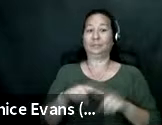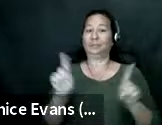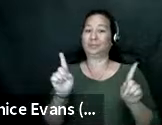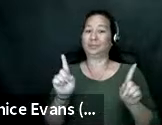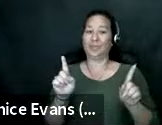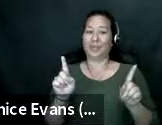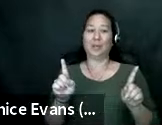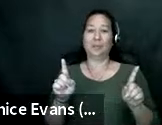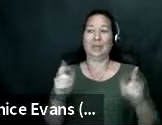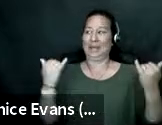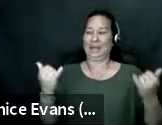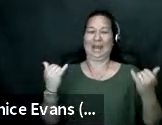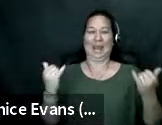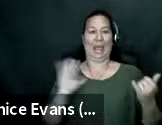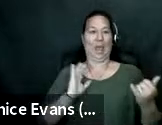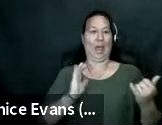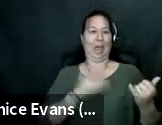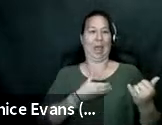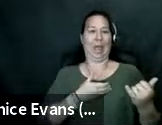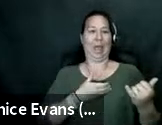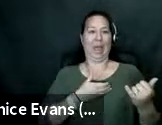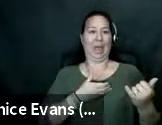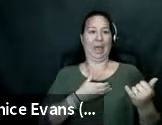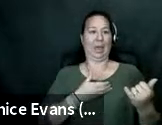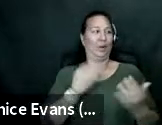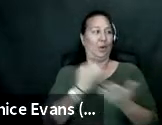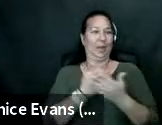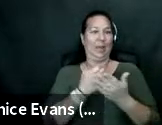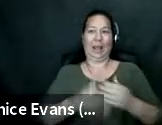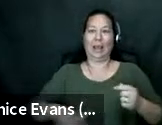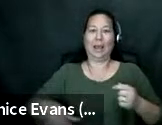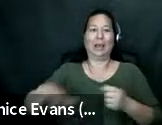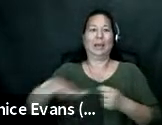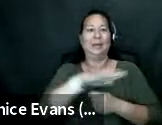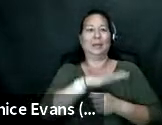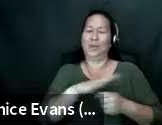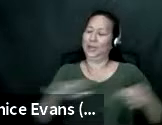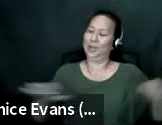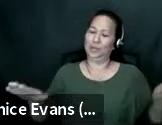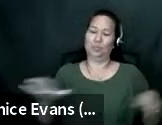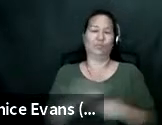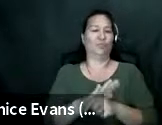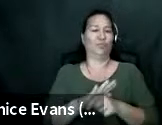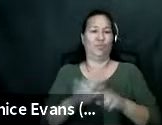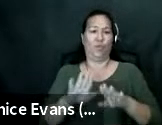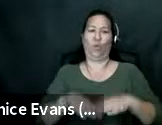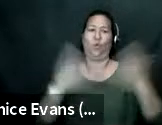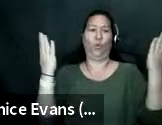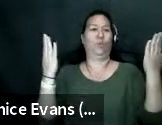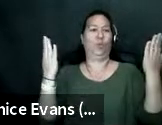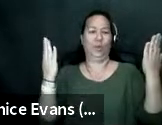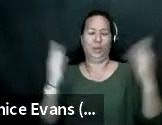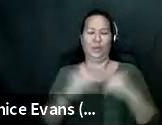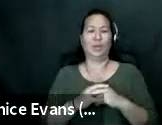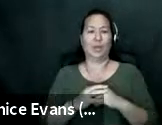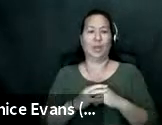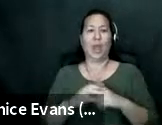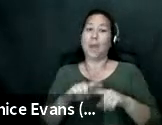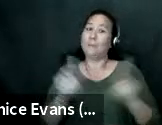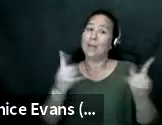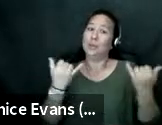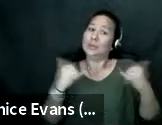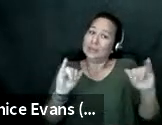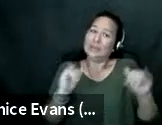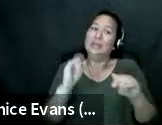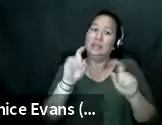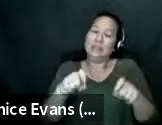fully reopened, and we will have to continue to still be careful because the